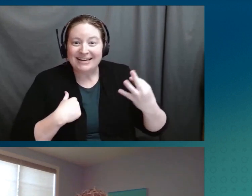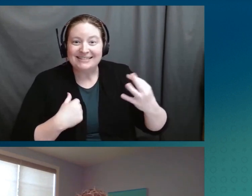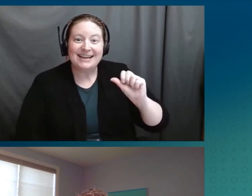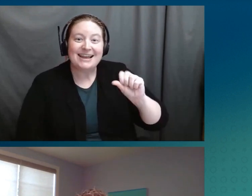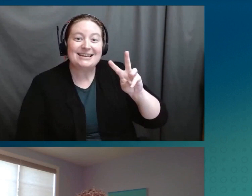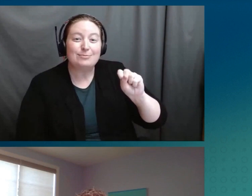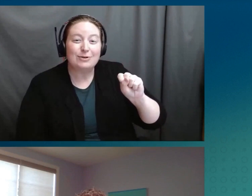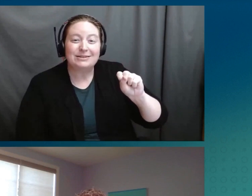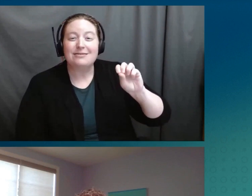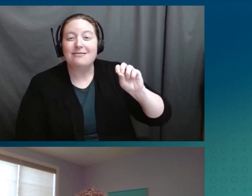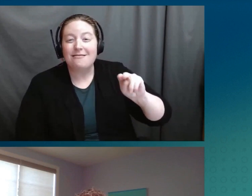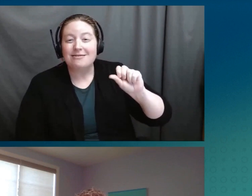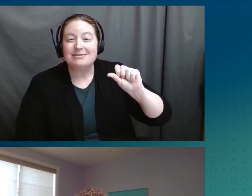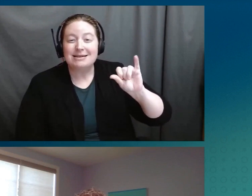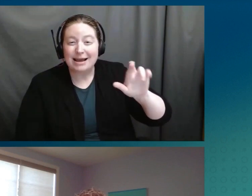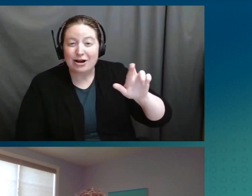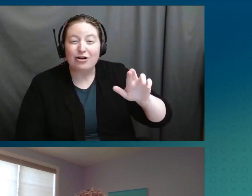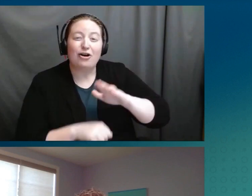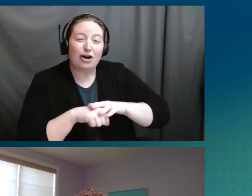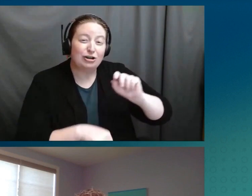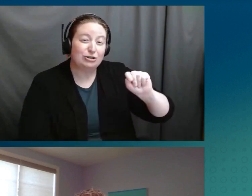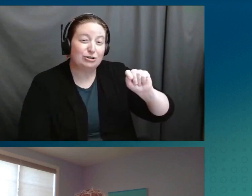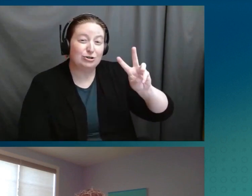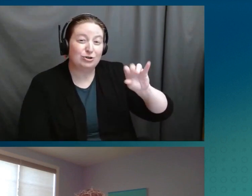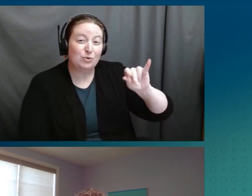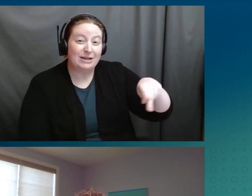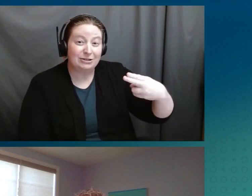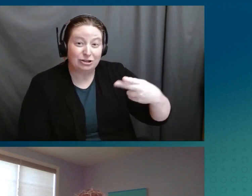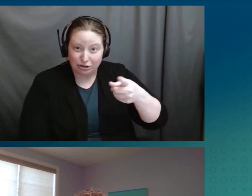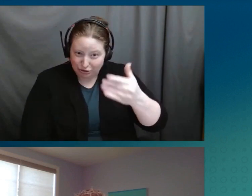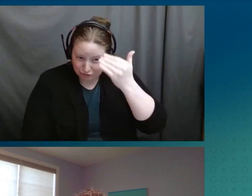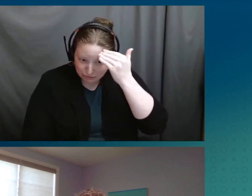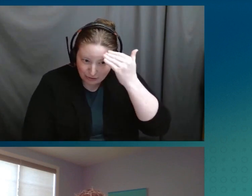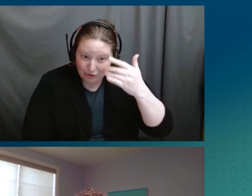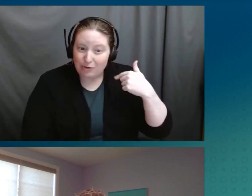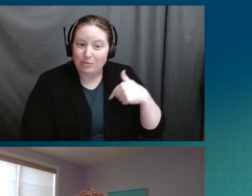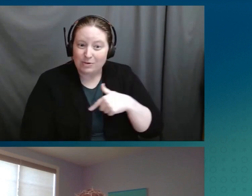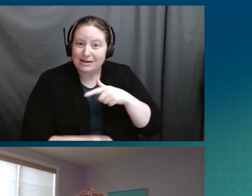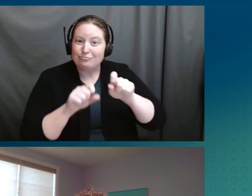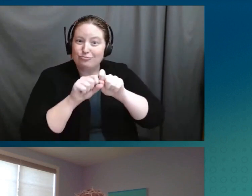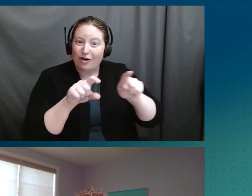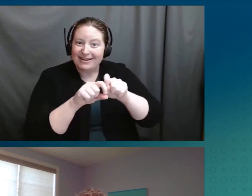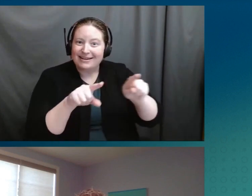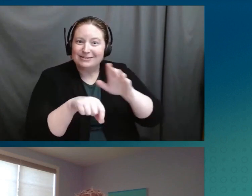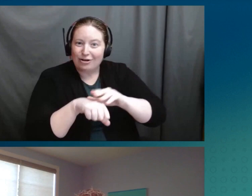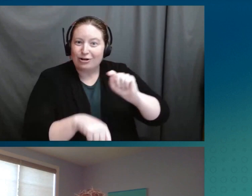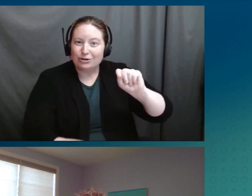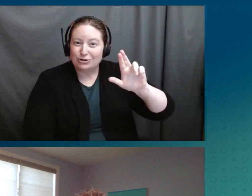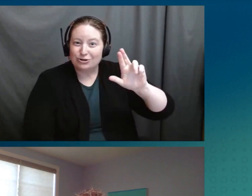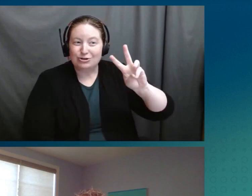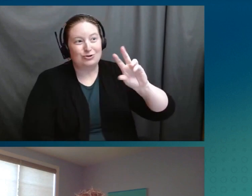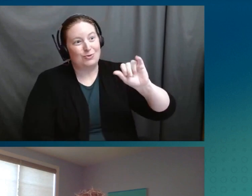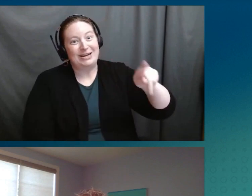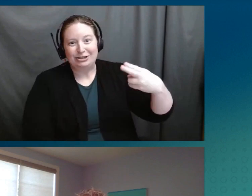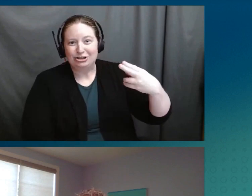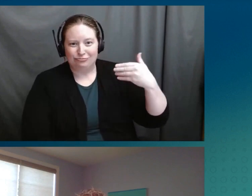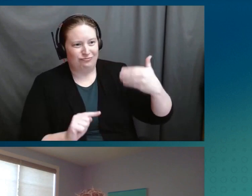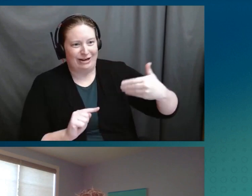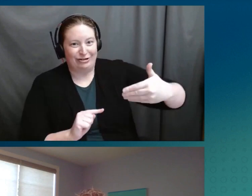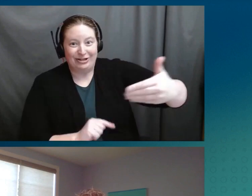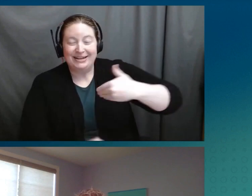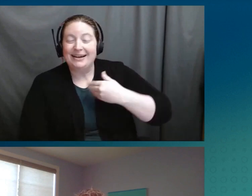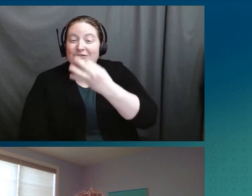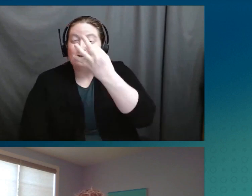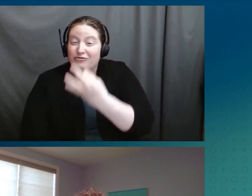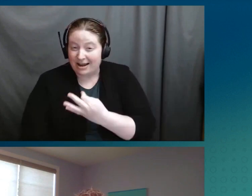on Twitch. Yeah, did you know AWS actually broadcasts on Twitch fairly regularly? We have our Friday show, which